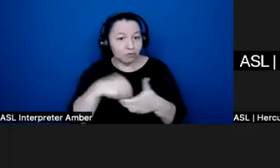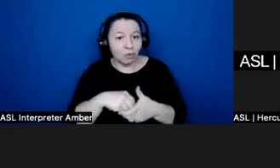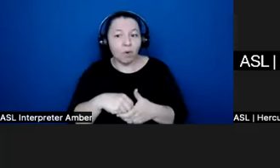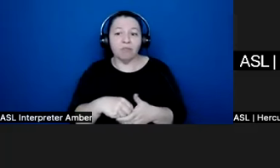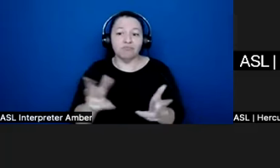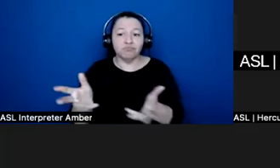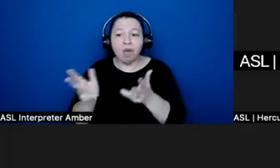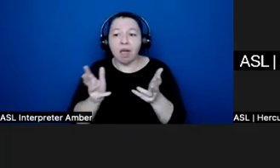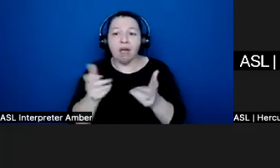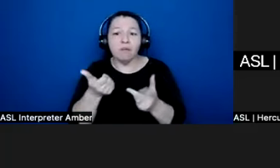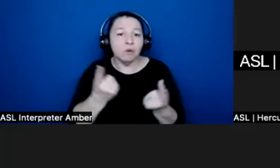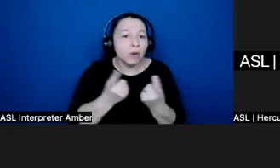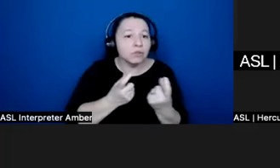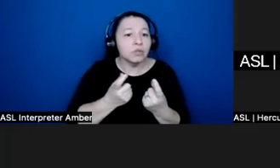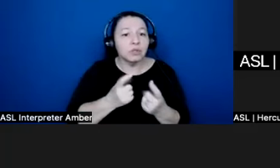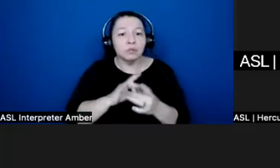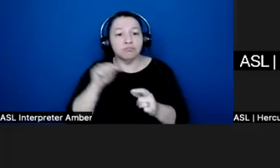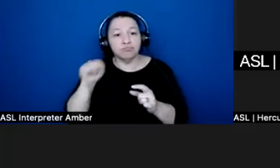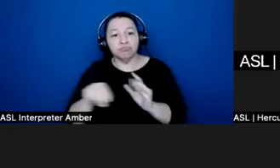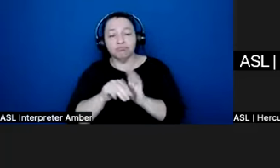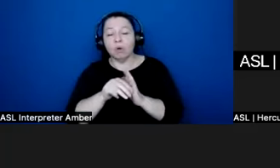this module, we would love to